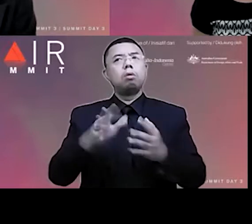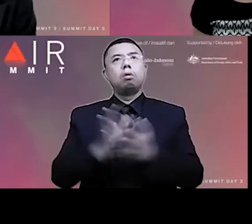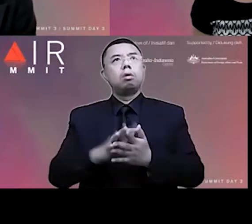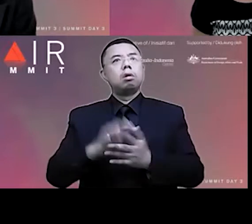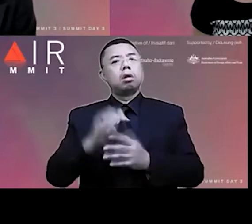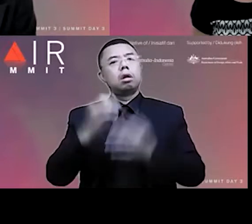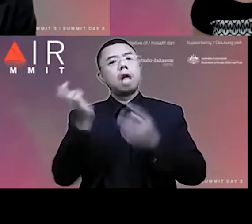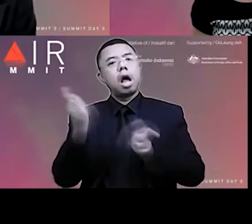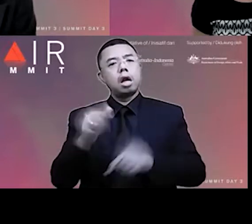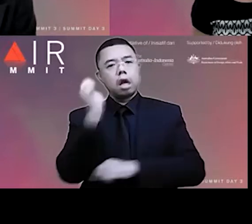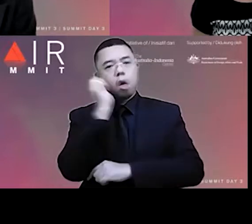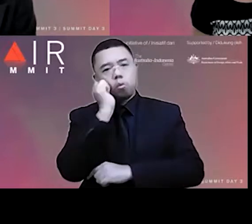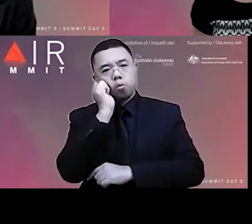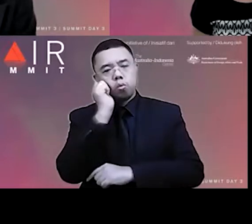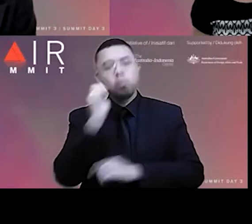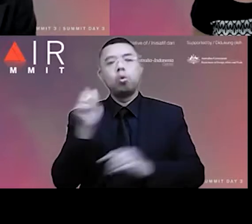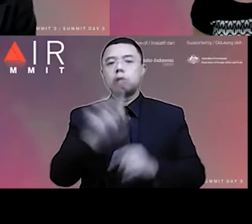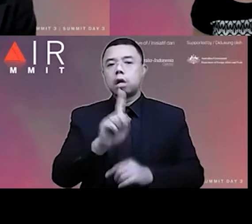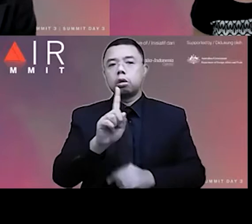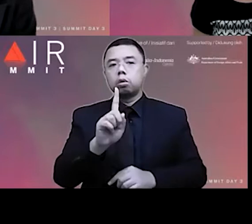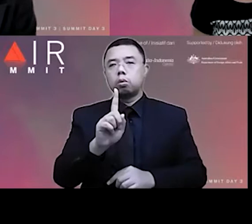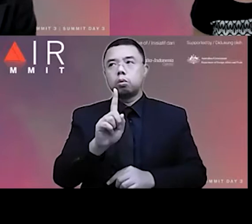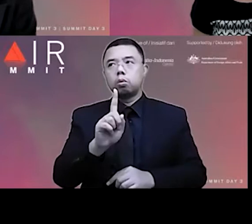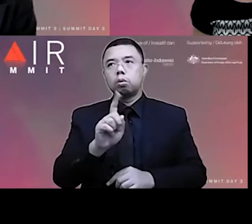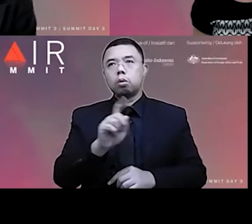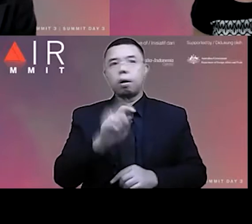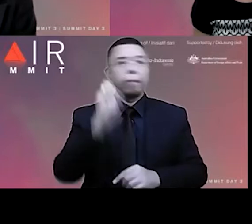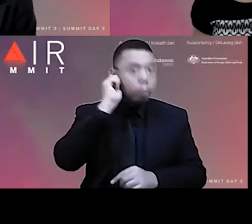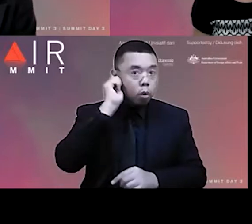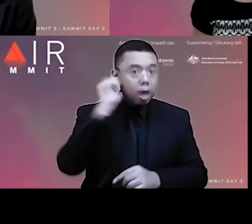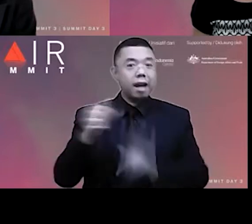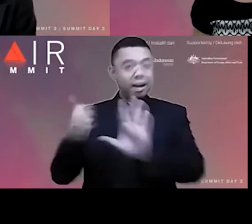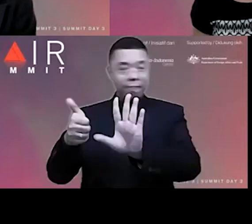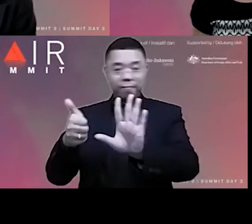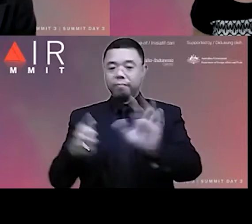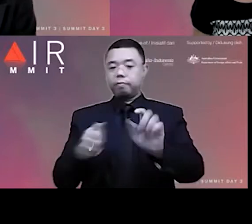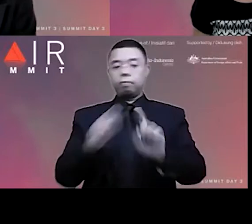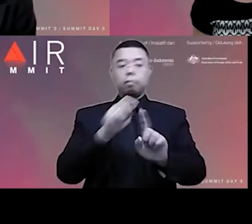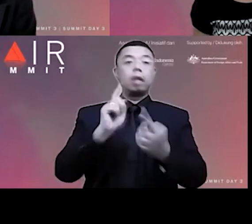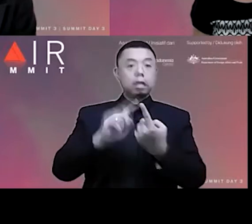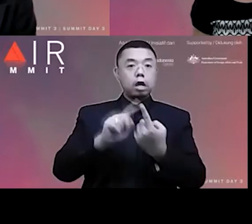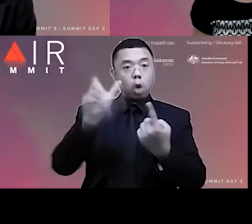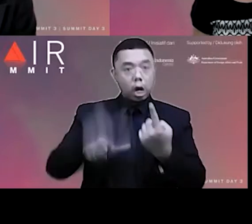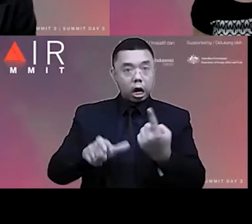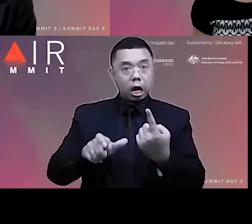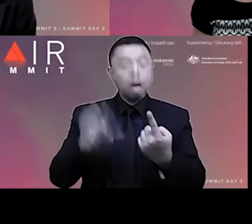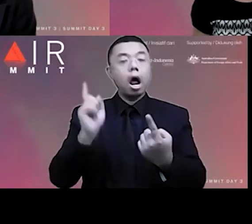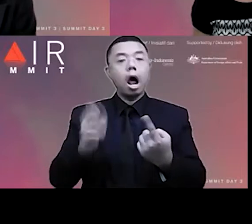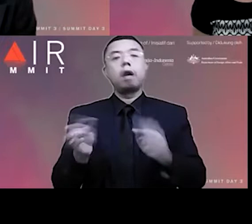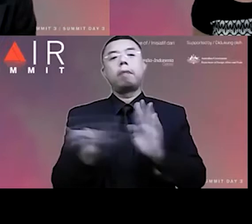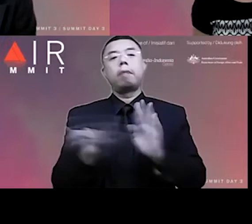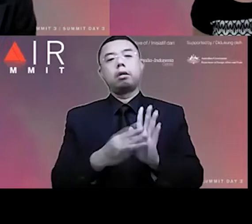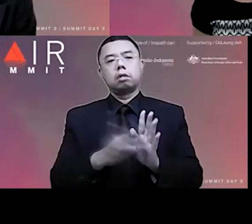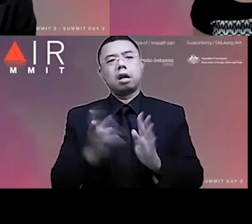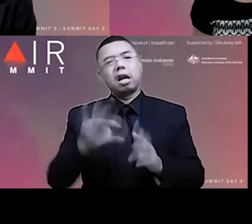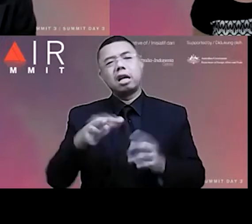workers related to tourism are expected to lose their job and their income.